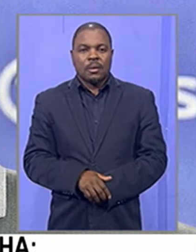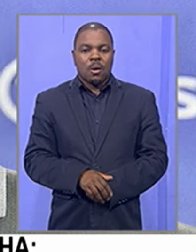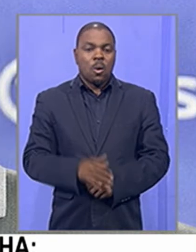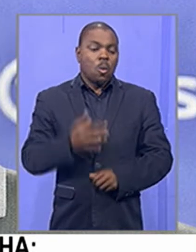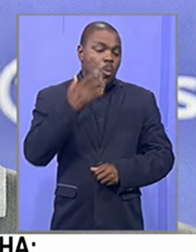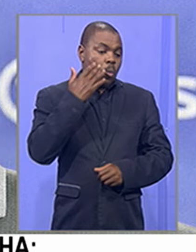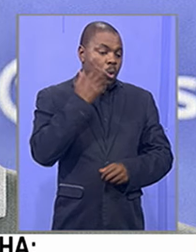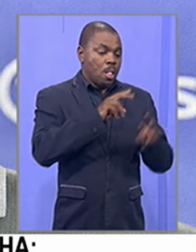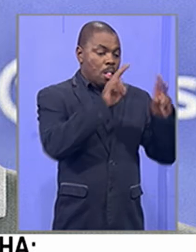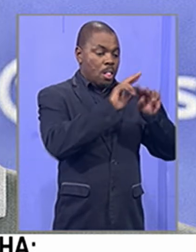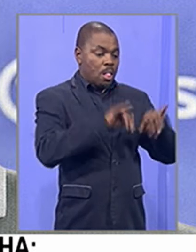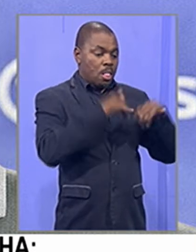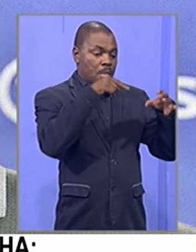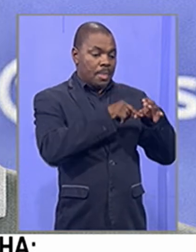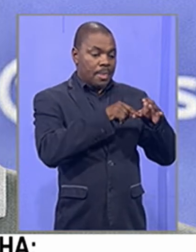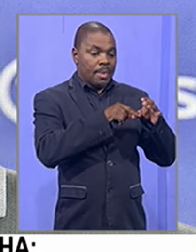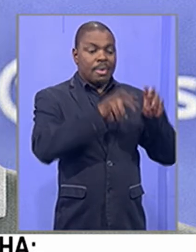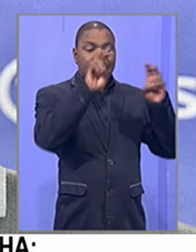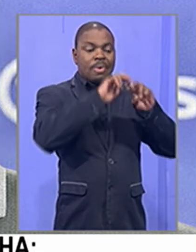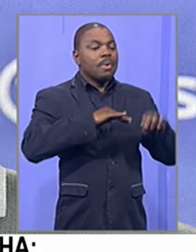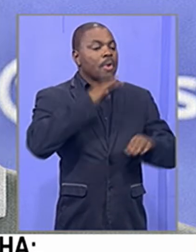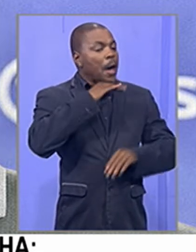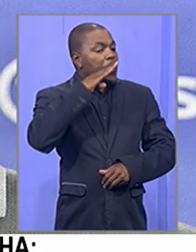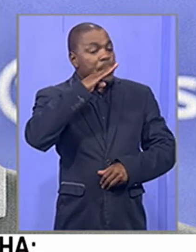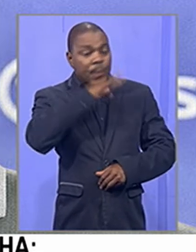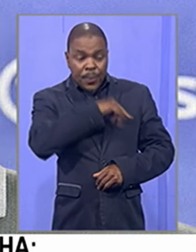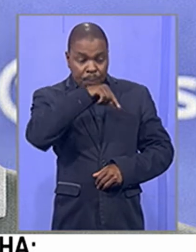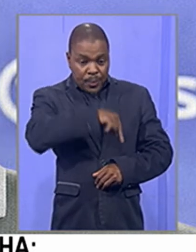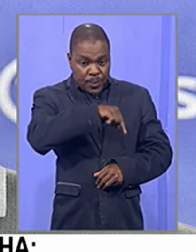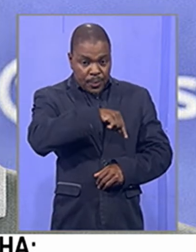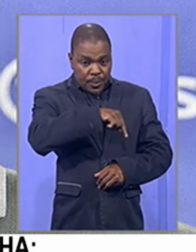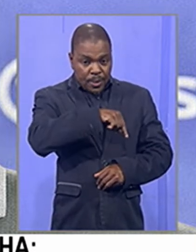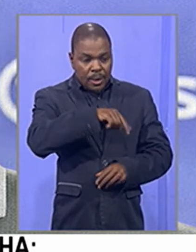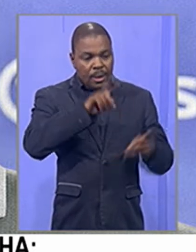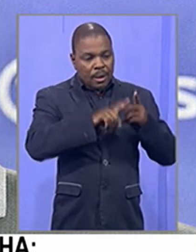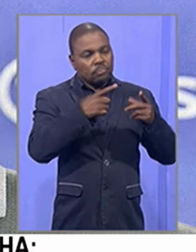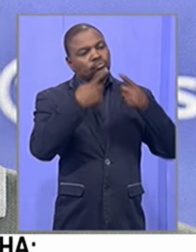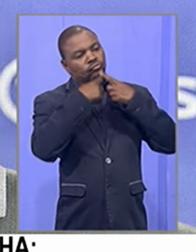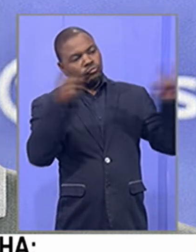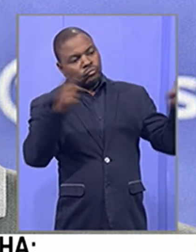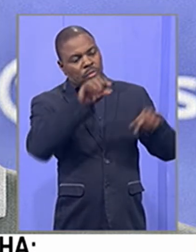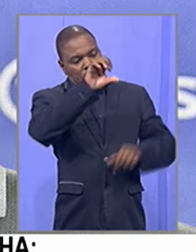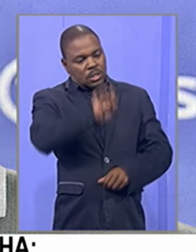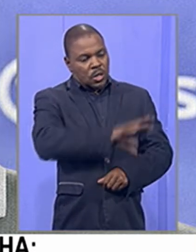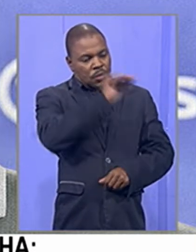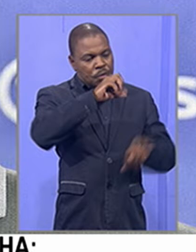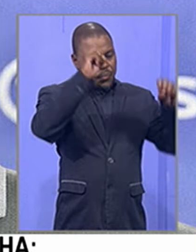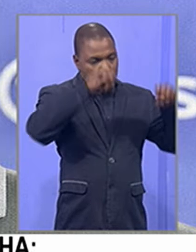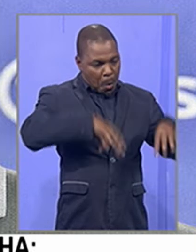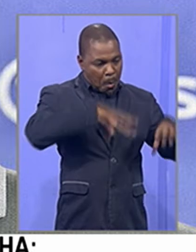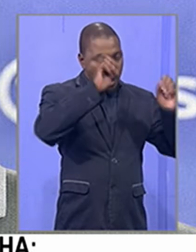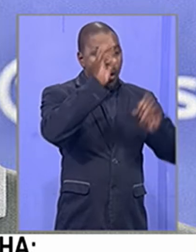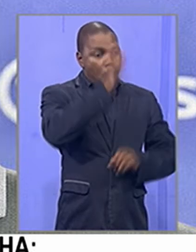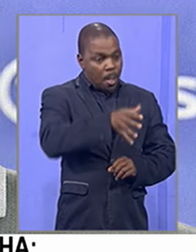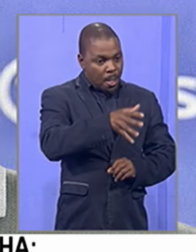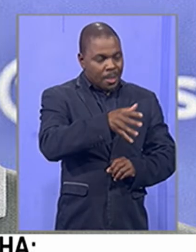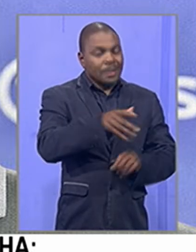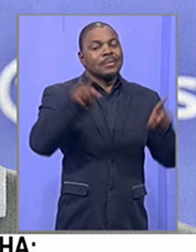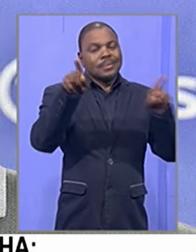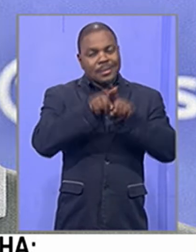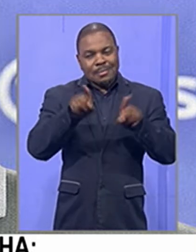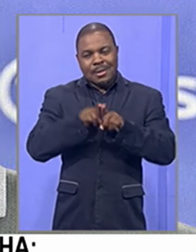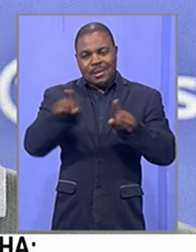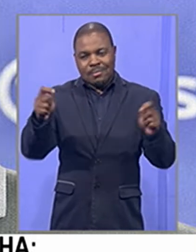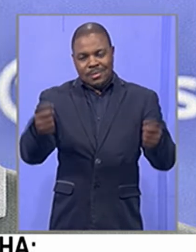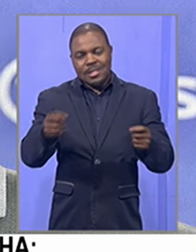Eskom is short of generation capacity at home and declares load shedding, that part of the contract